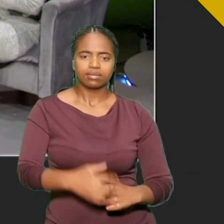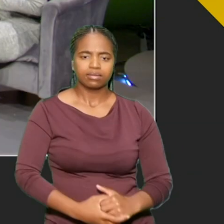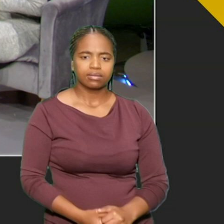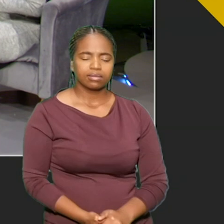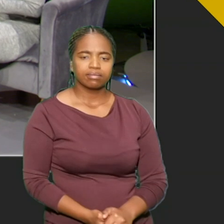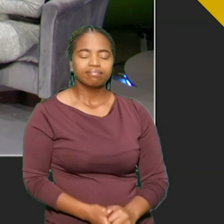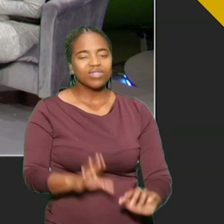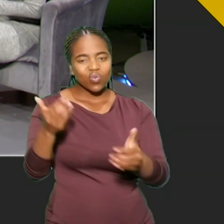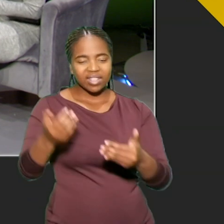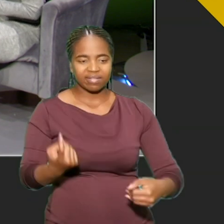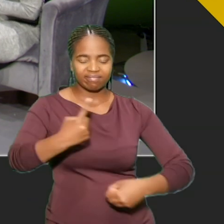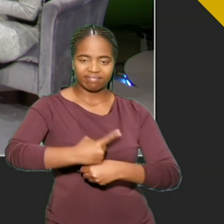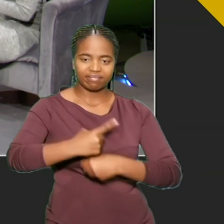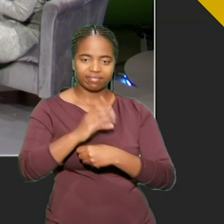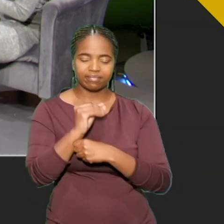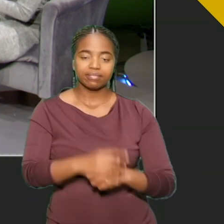ra go amogela mo ga daily tsetsa pa.